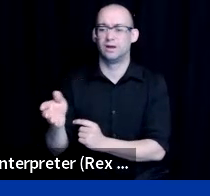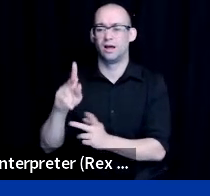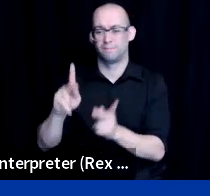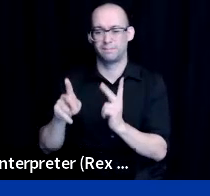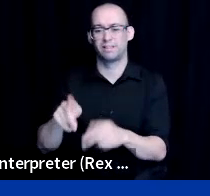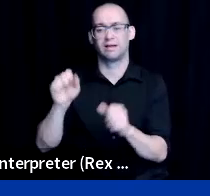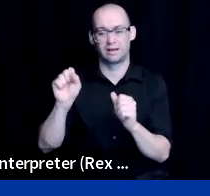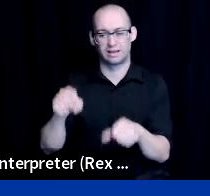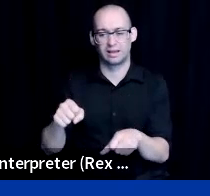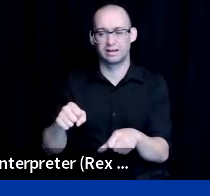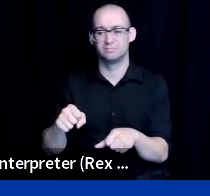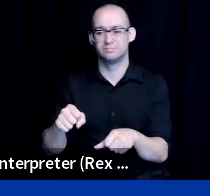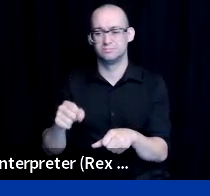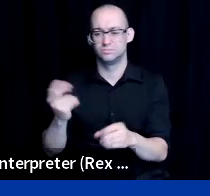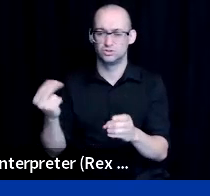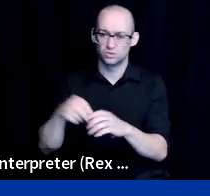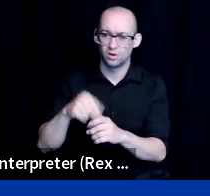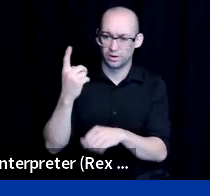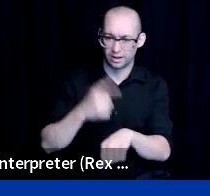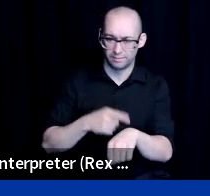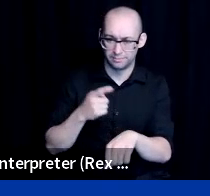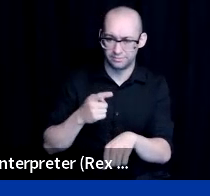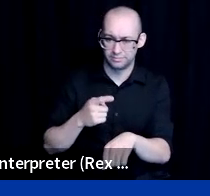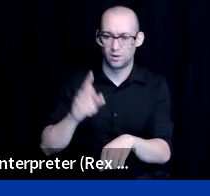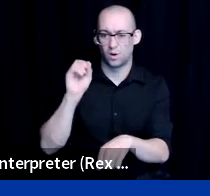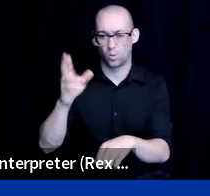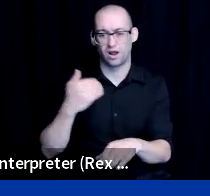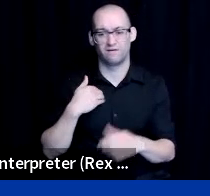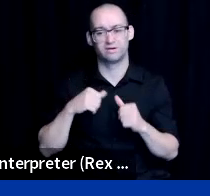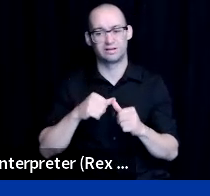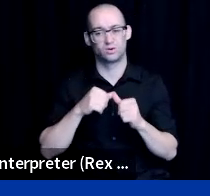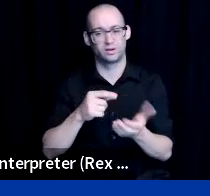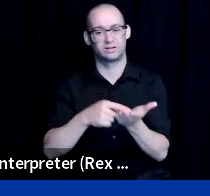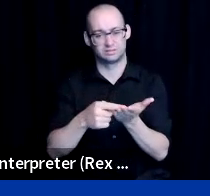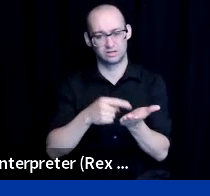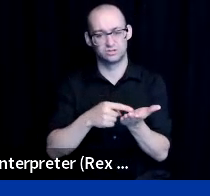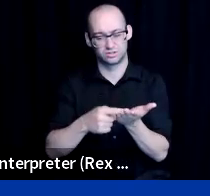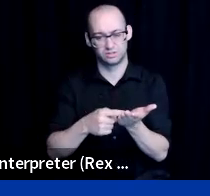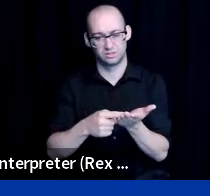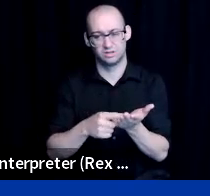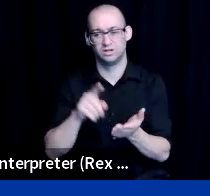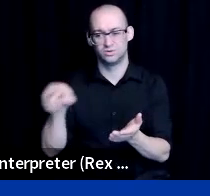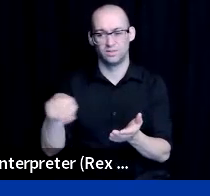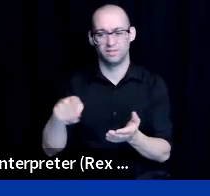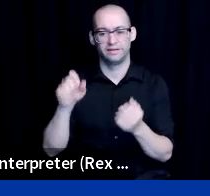people can either drop in once or have continuing discussion so that we